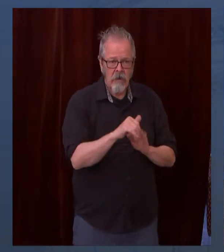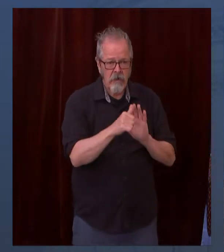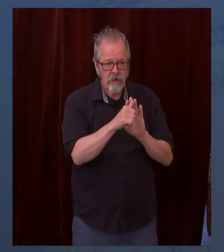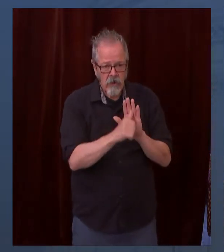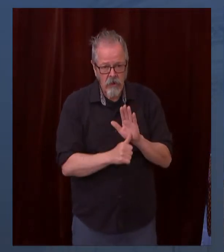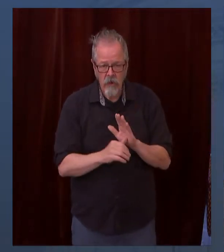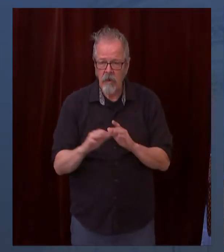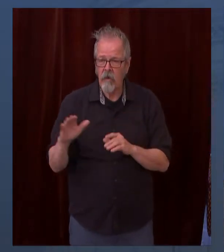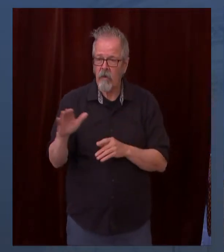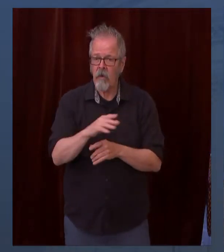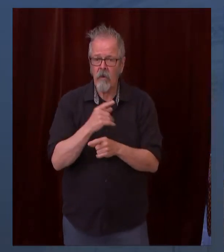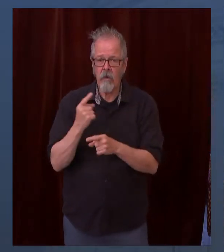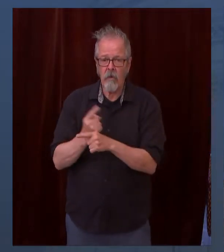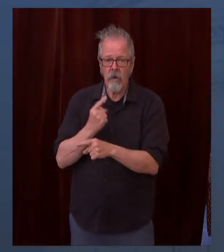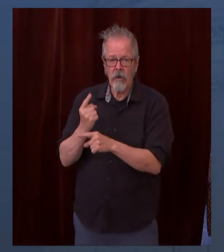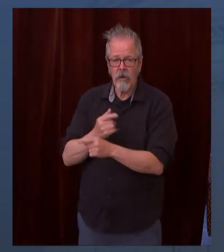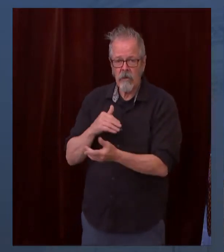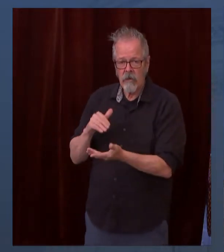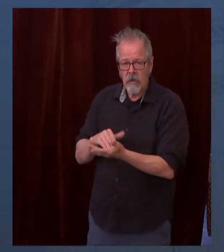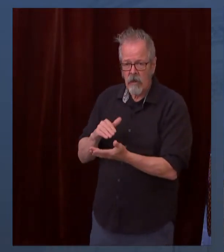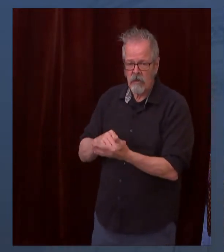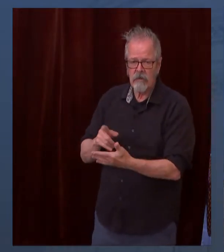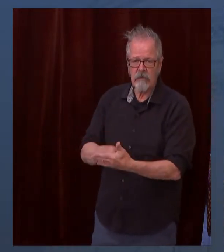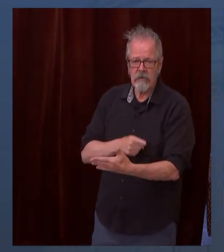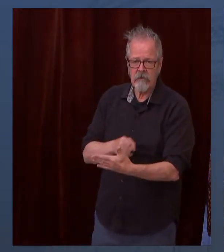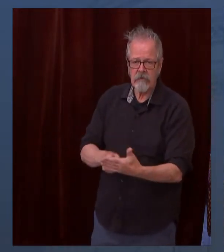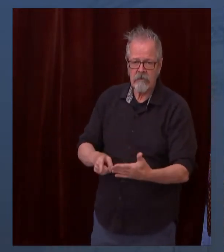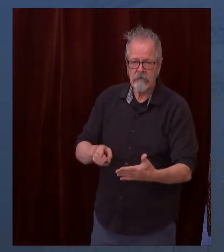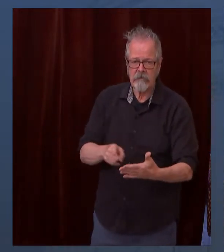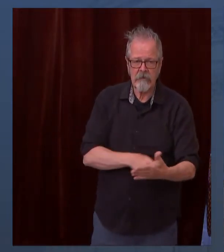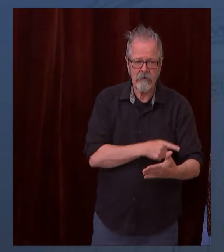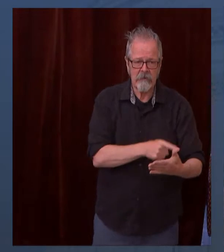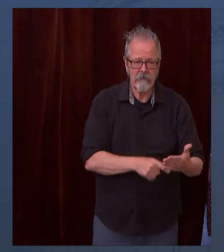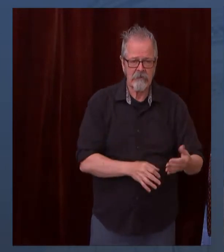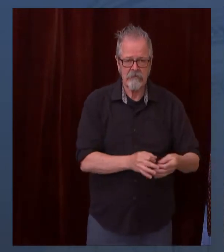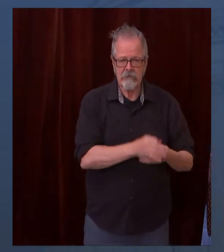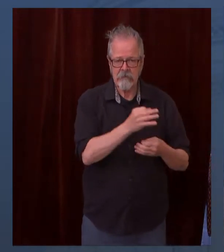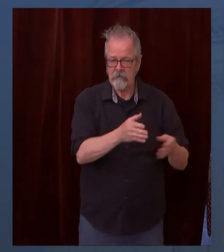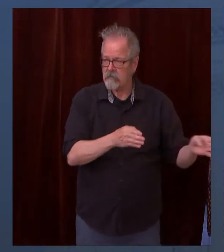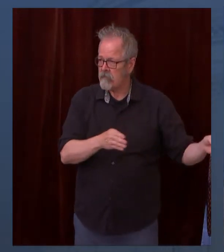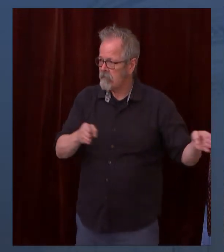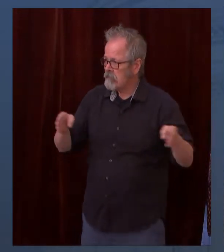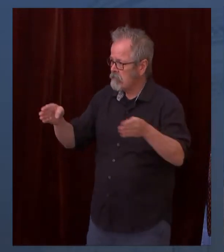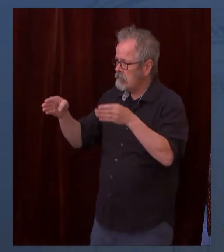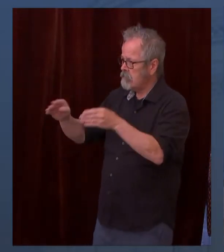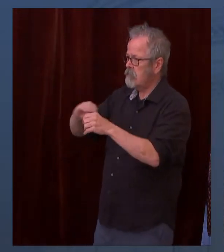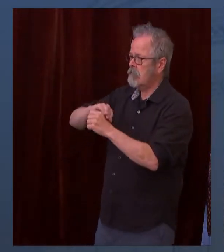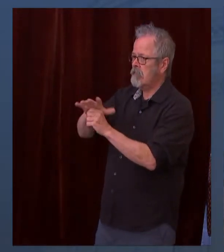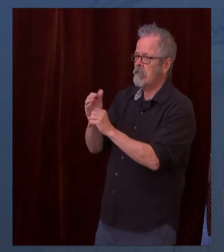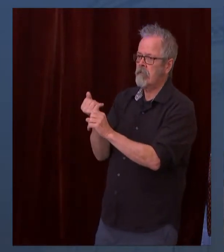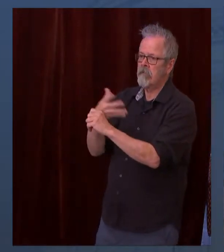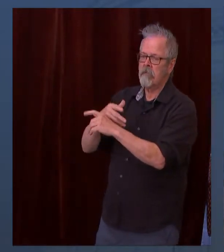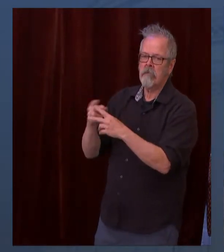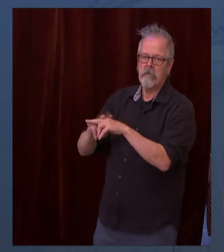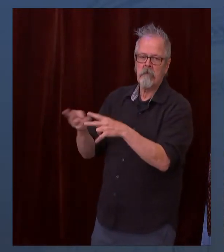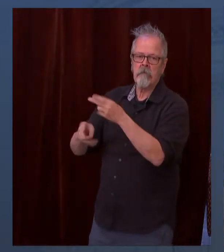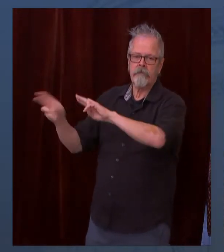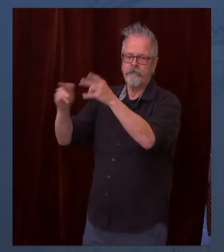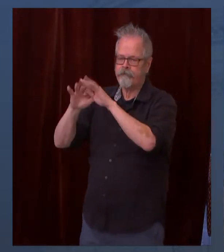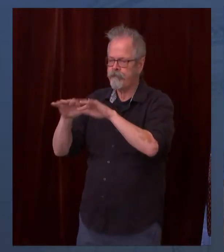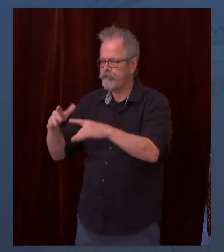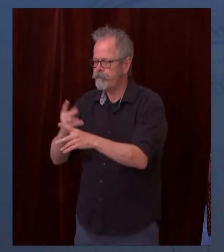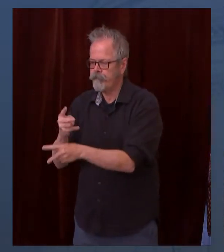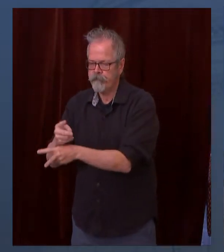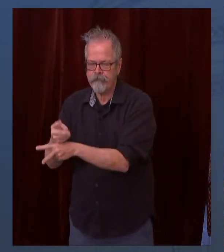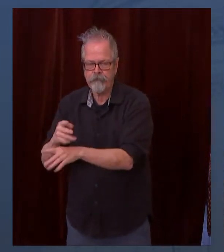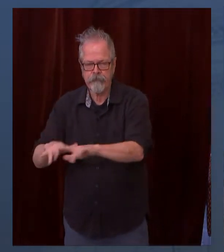ordinary care if our hospitals become overwhelmed. And we are heading in that direction. Thankfully, we're not there yet.